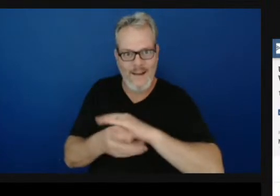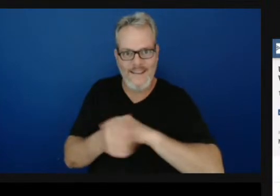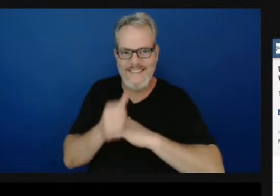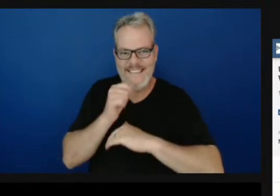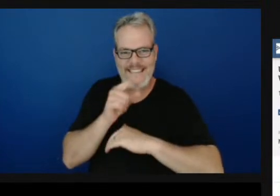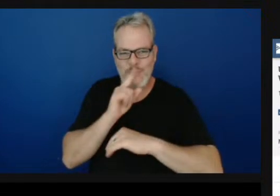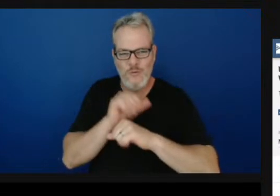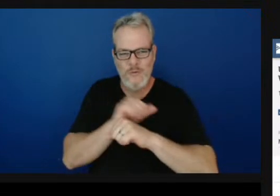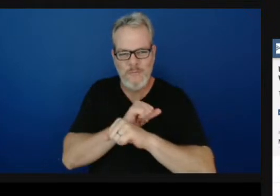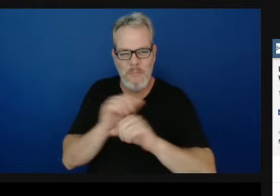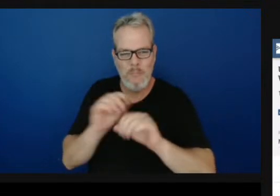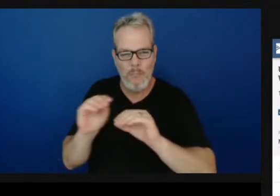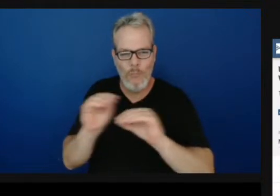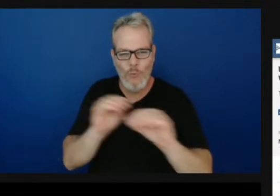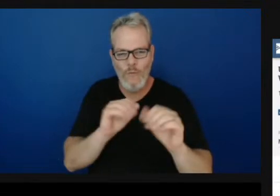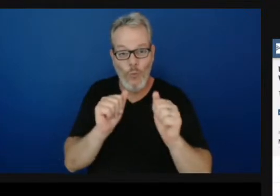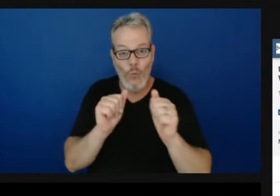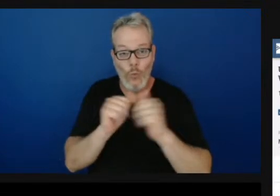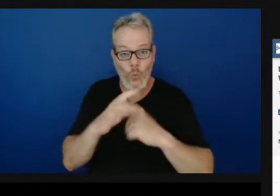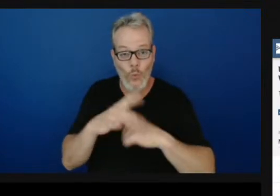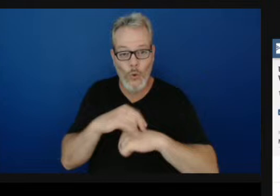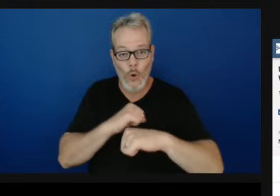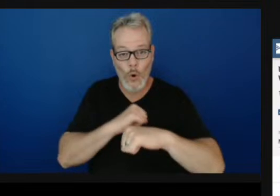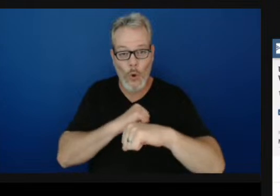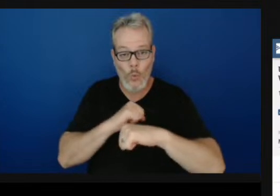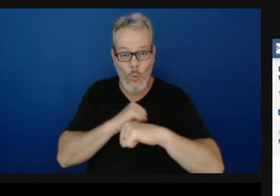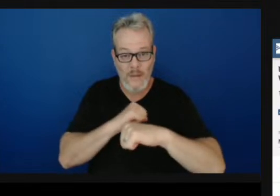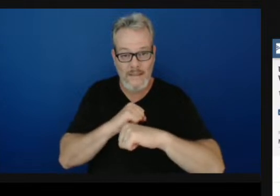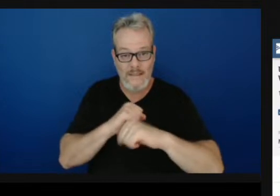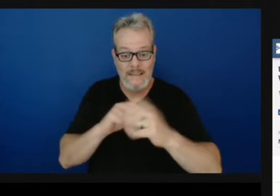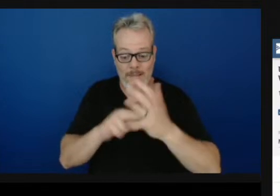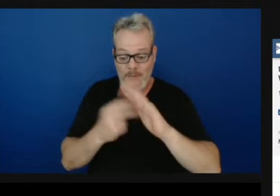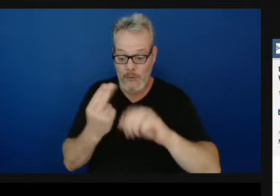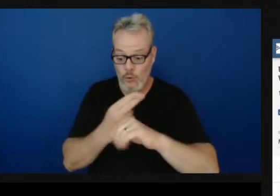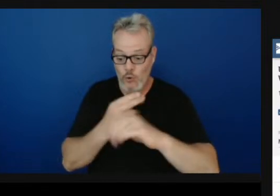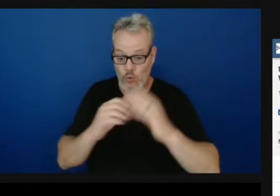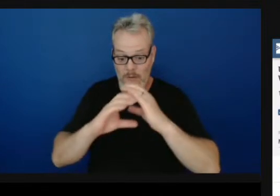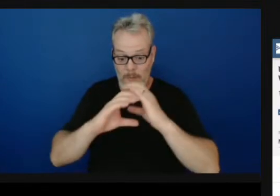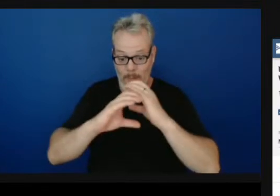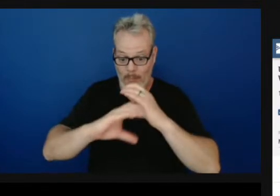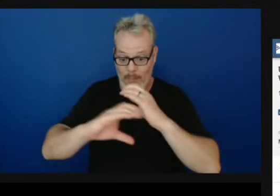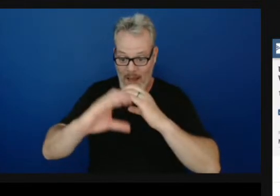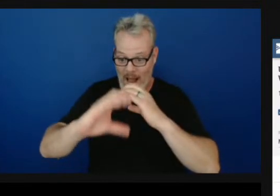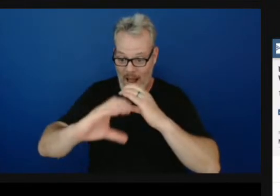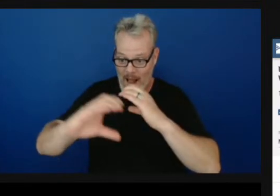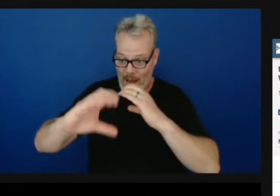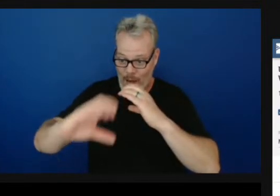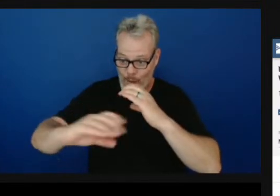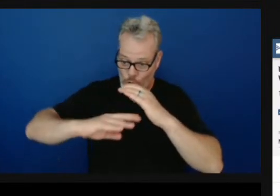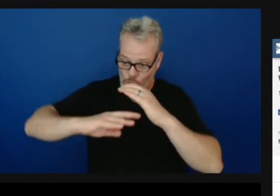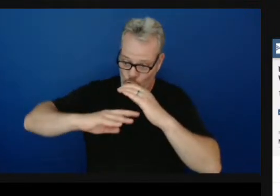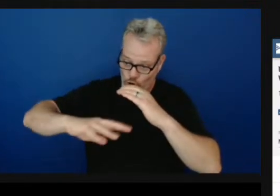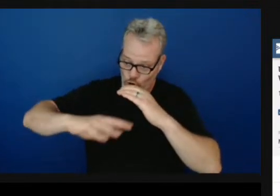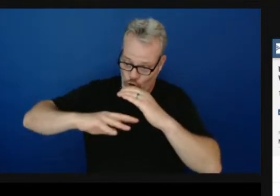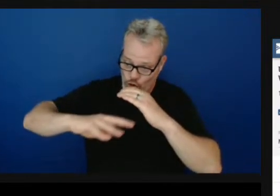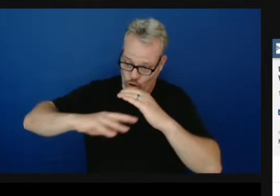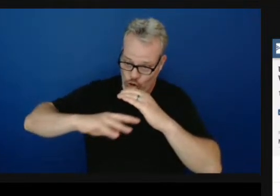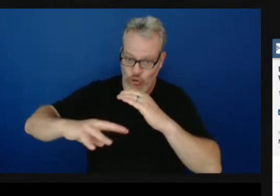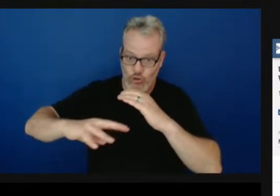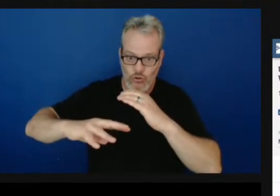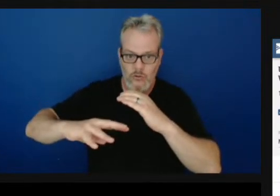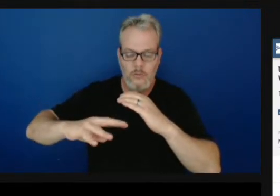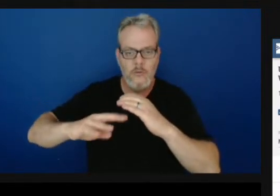be moving through pathways that exist. They can pressurize to fill them, but maybe it doesn't have the pressure to actually crack new rock